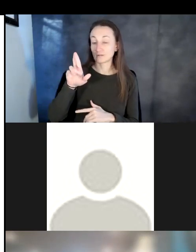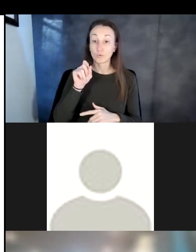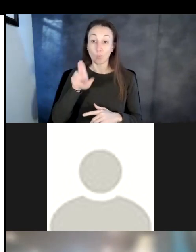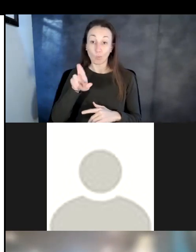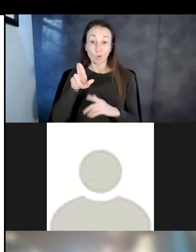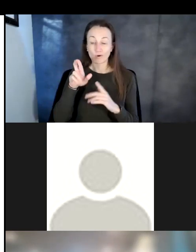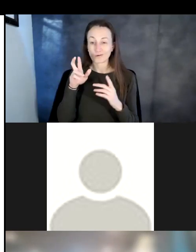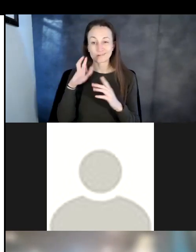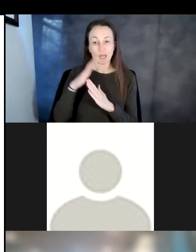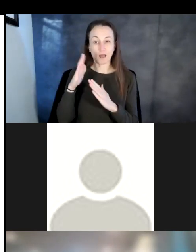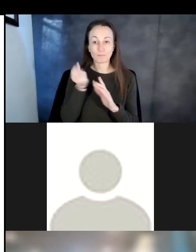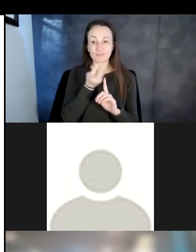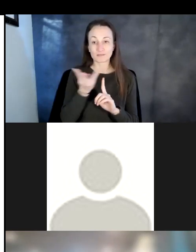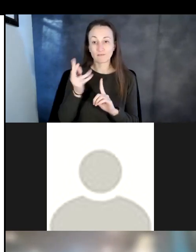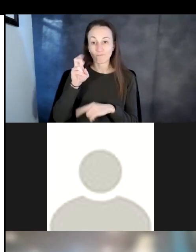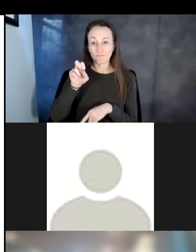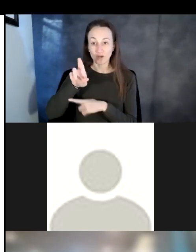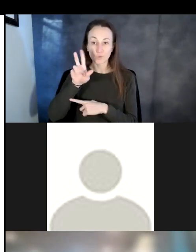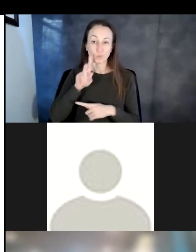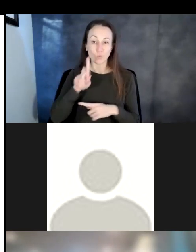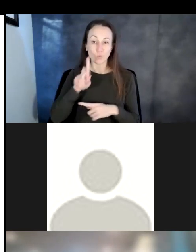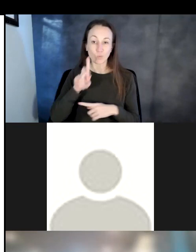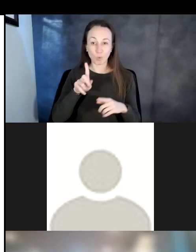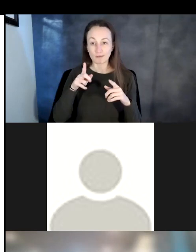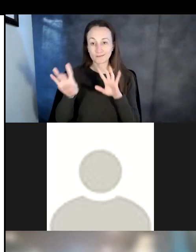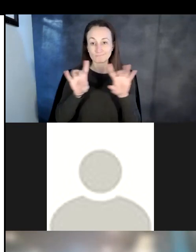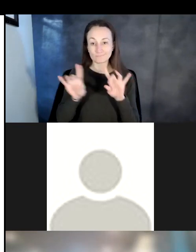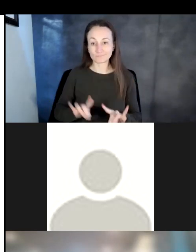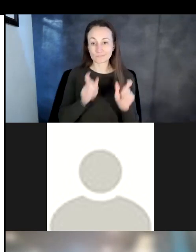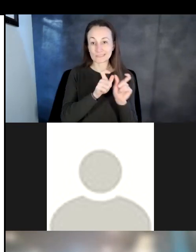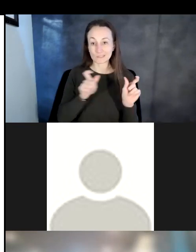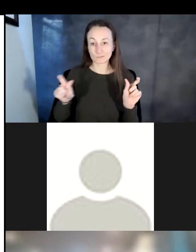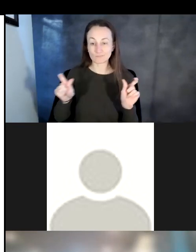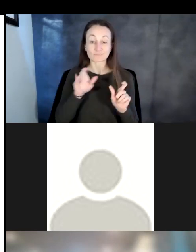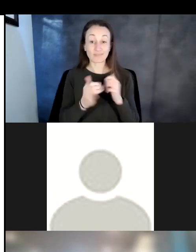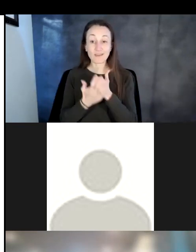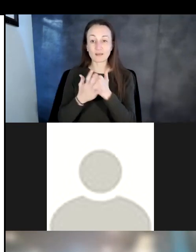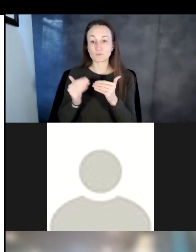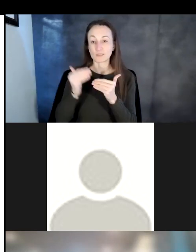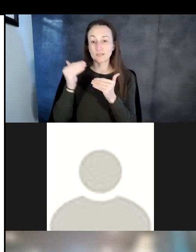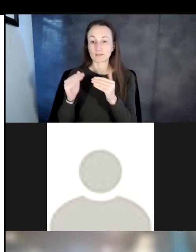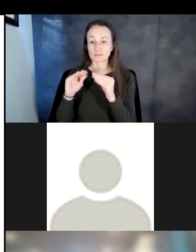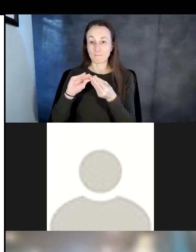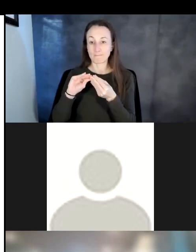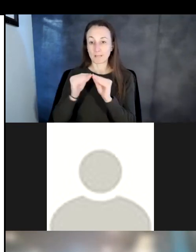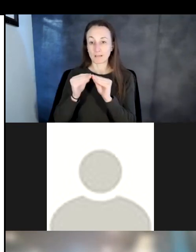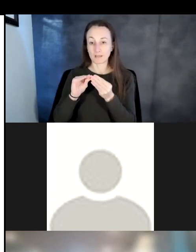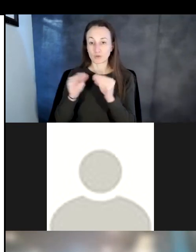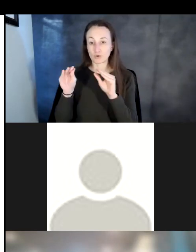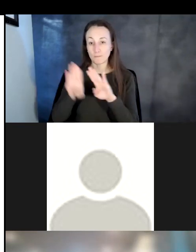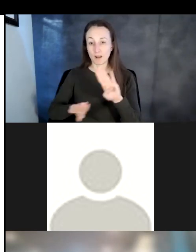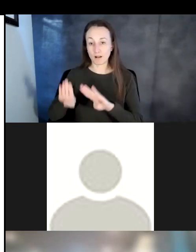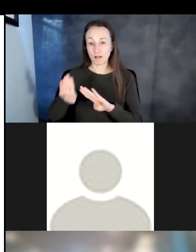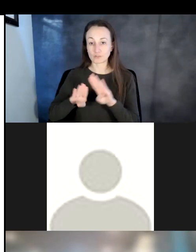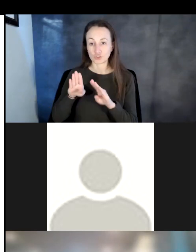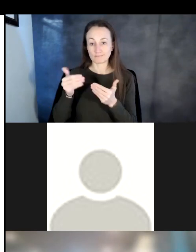not out of need, but more out of quality control, and it helps with the next molecular biology stages. And so